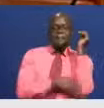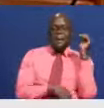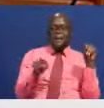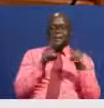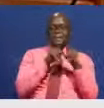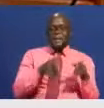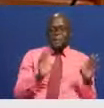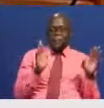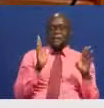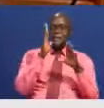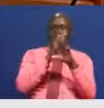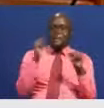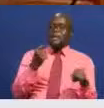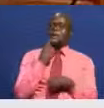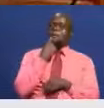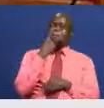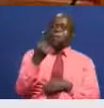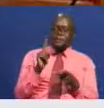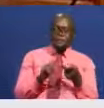way President Moi,